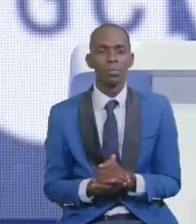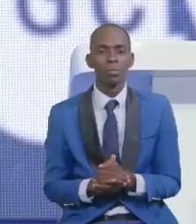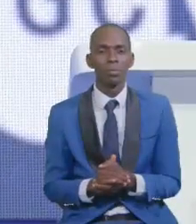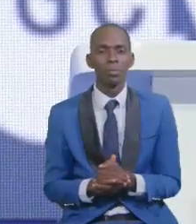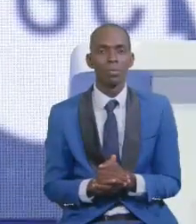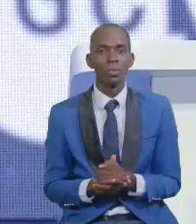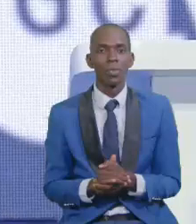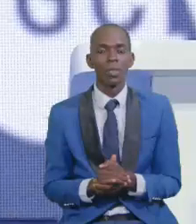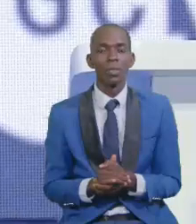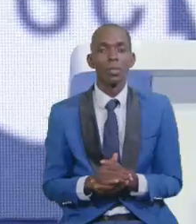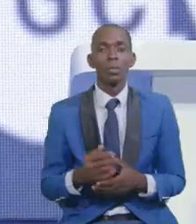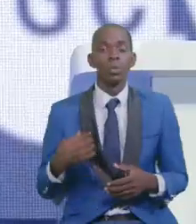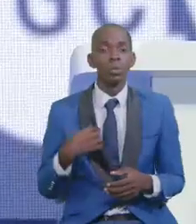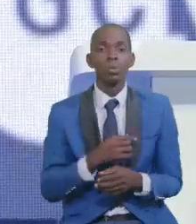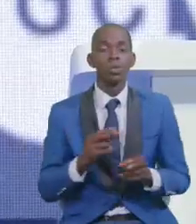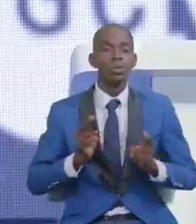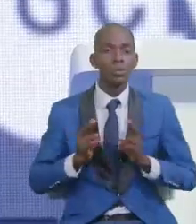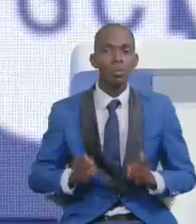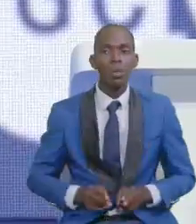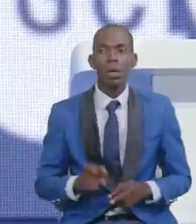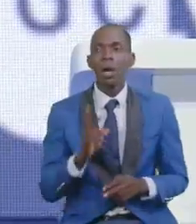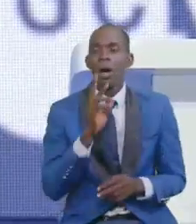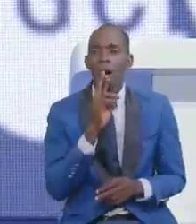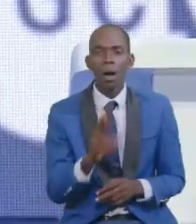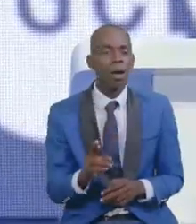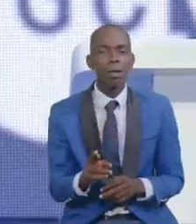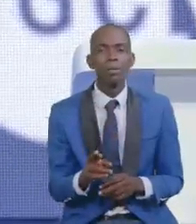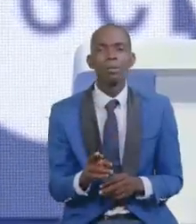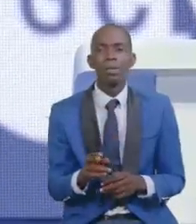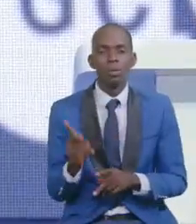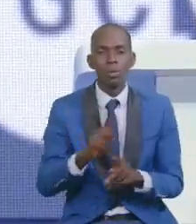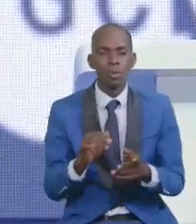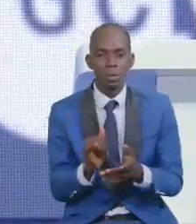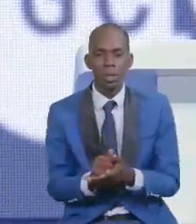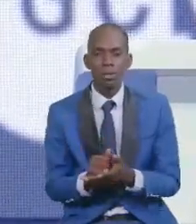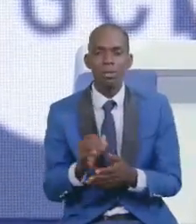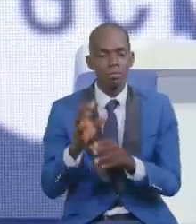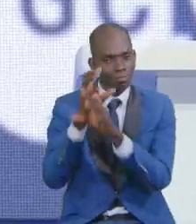We human beings are agents and carriers of history.